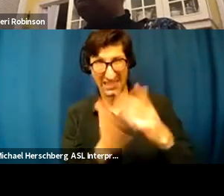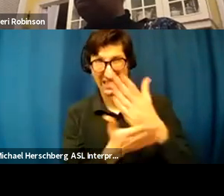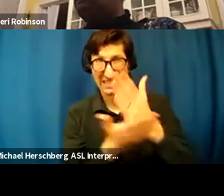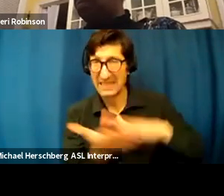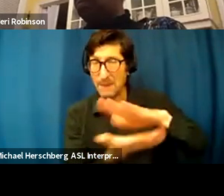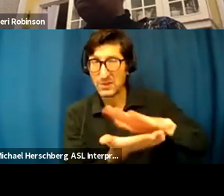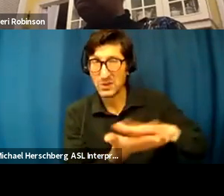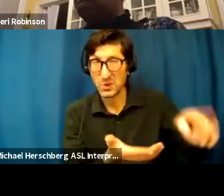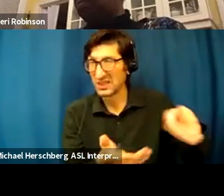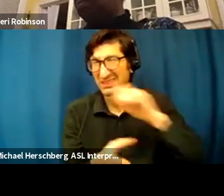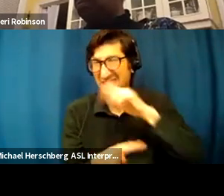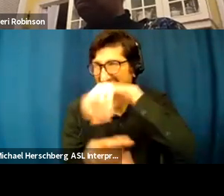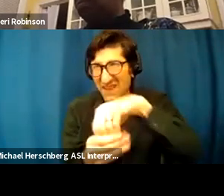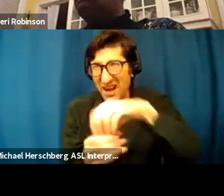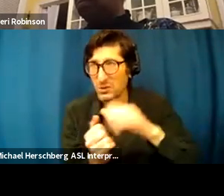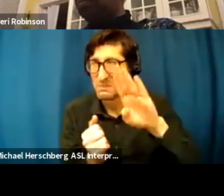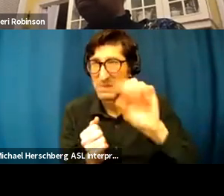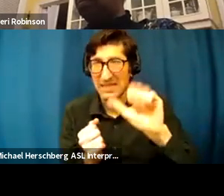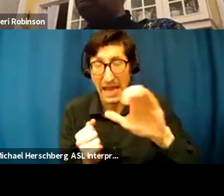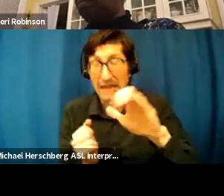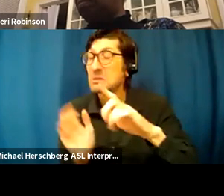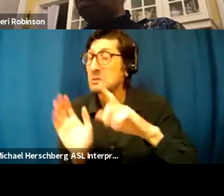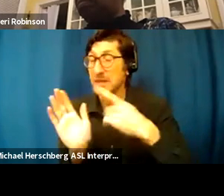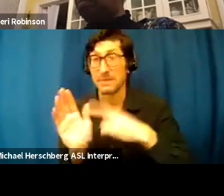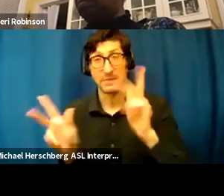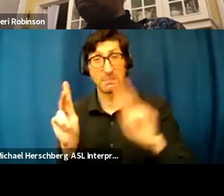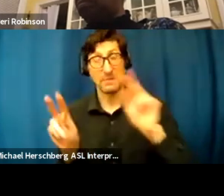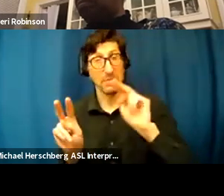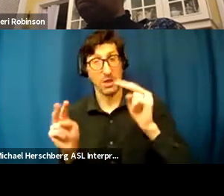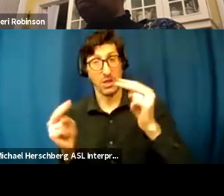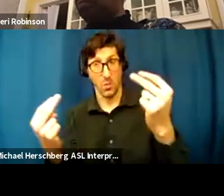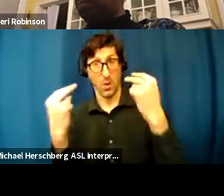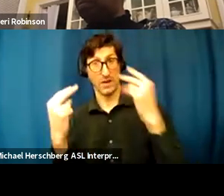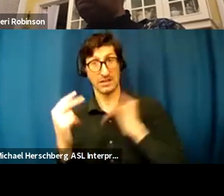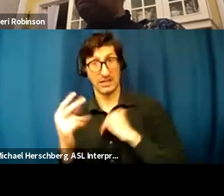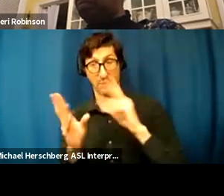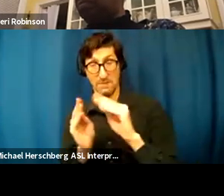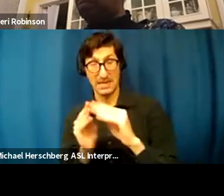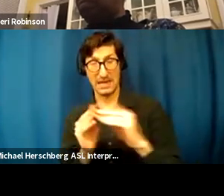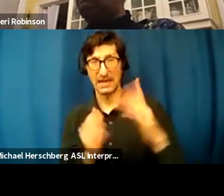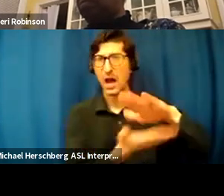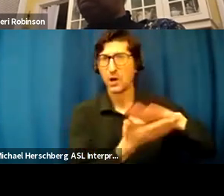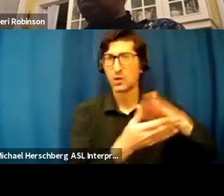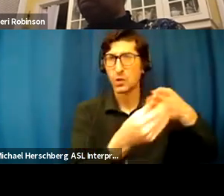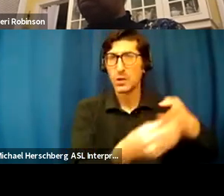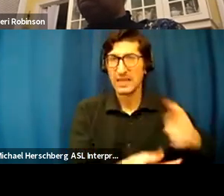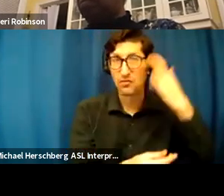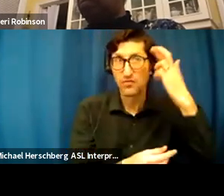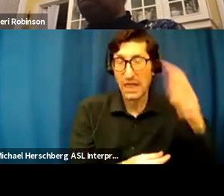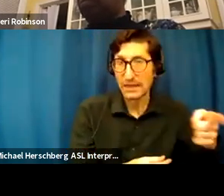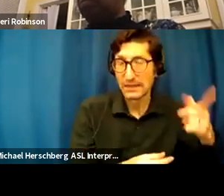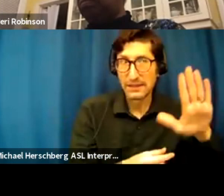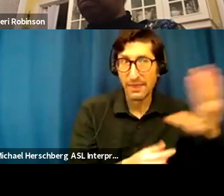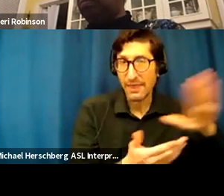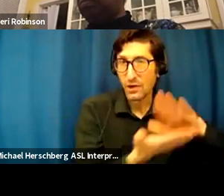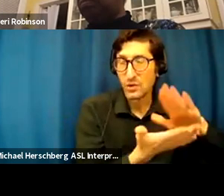sometimes a lot of folks are watching this and school leader may hear, oh, wow, I didn't realize I didn't have an active rep and glad to get on it type thing.